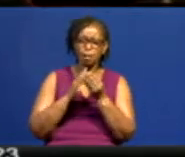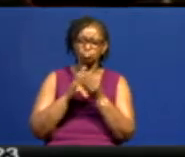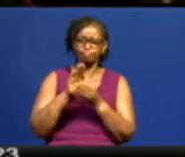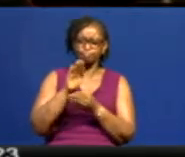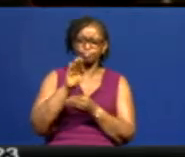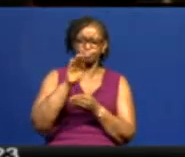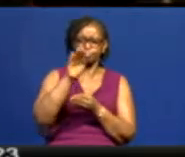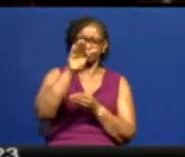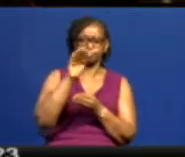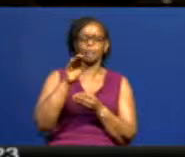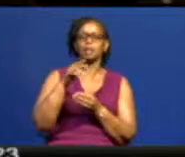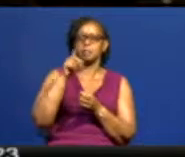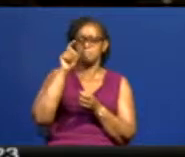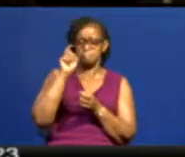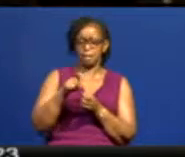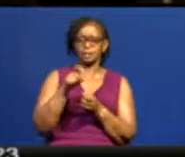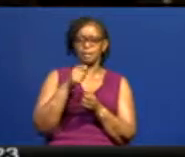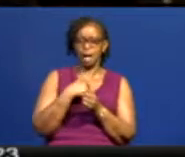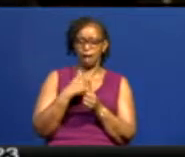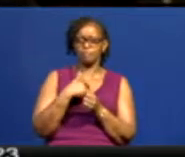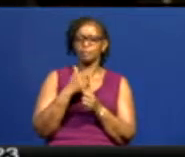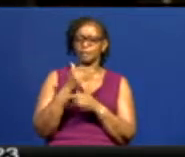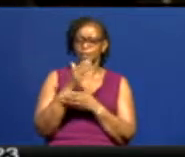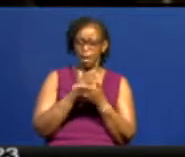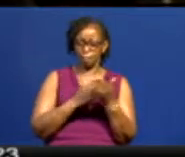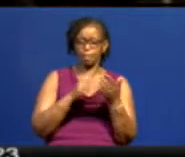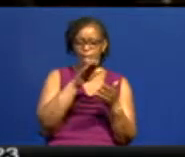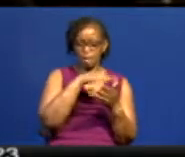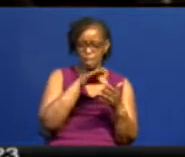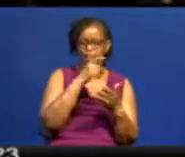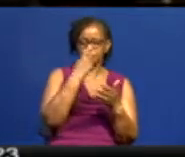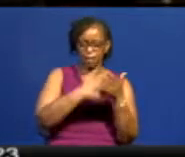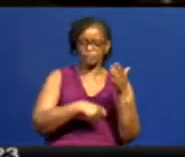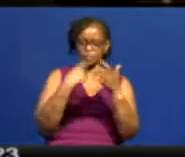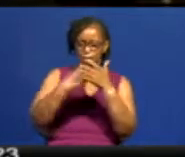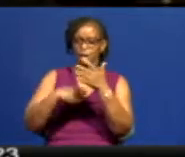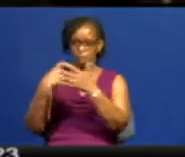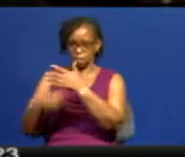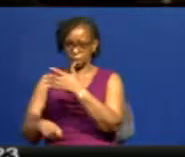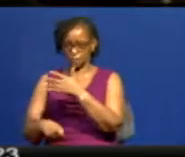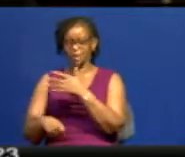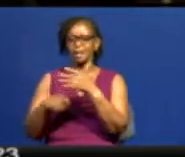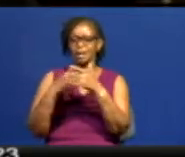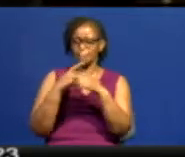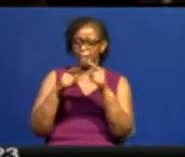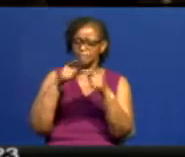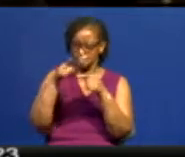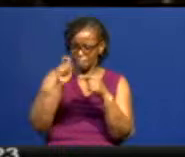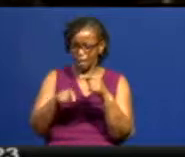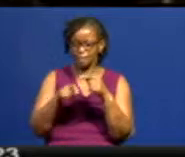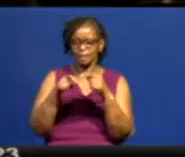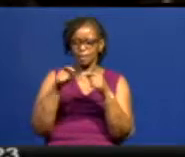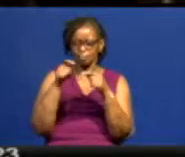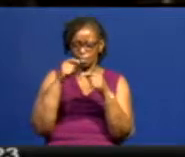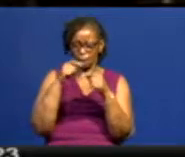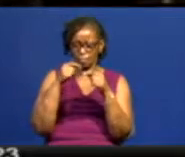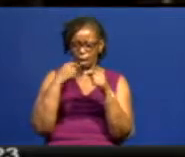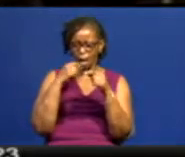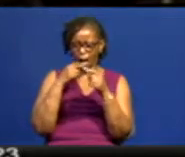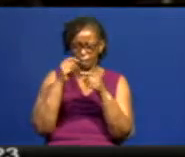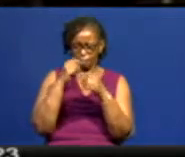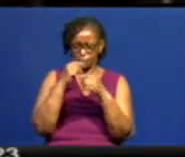certain taxation regime which is predictable to enable